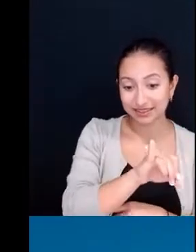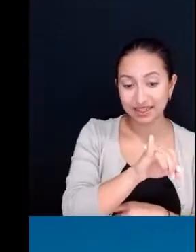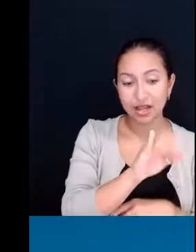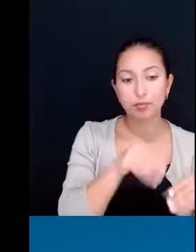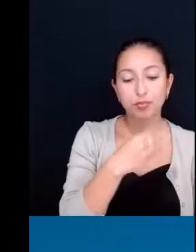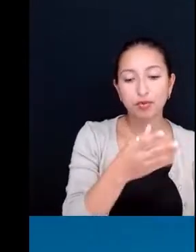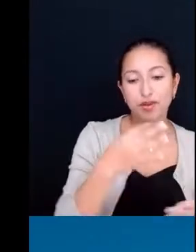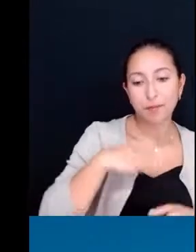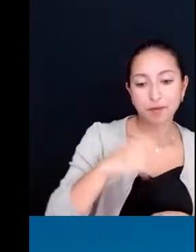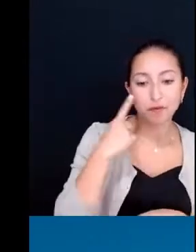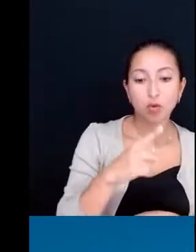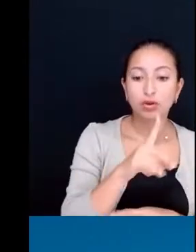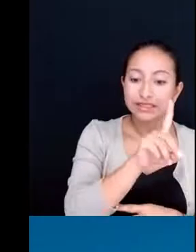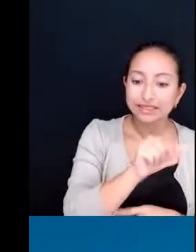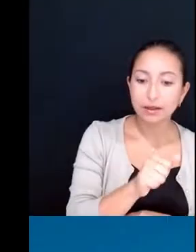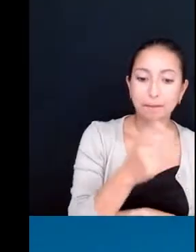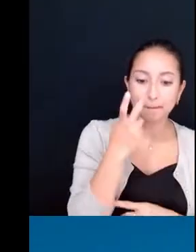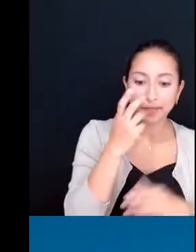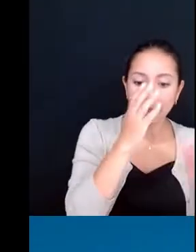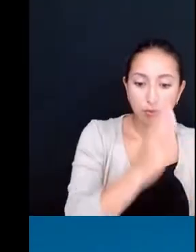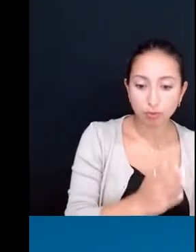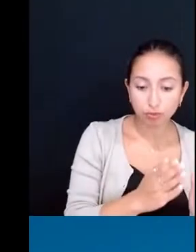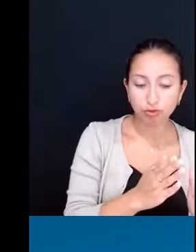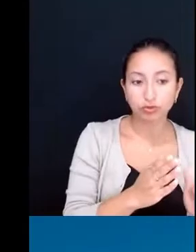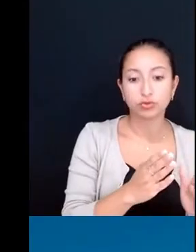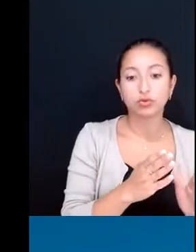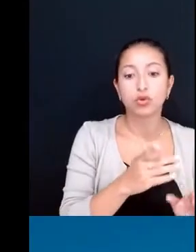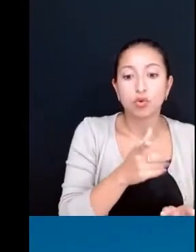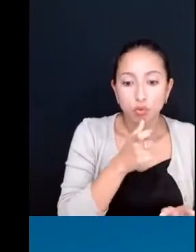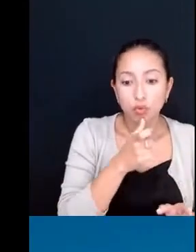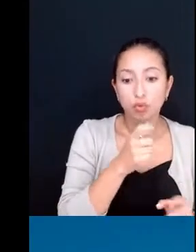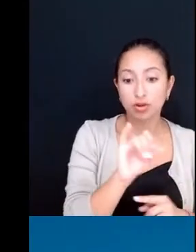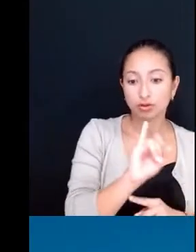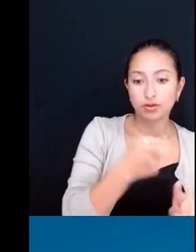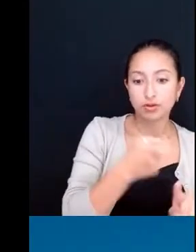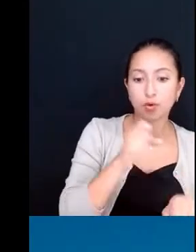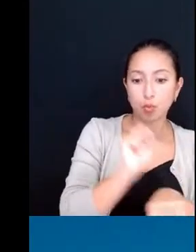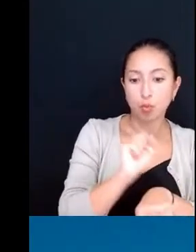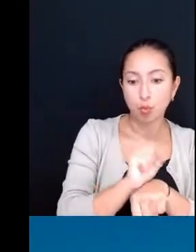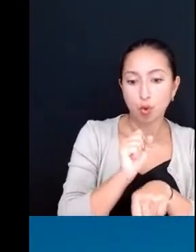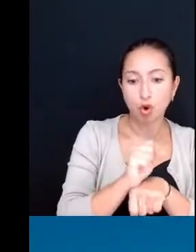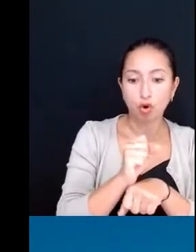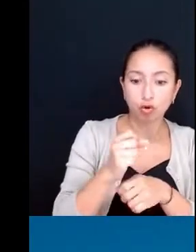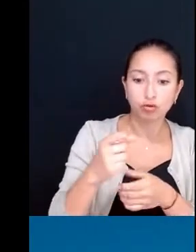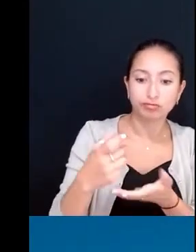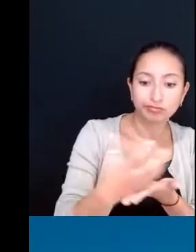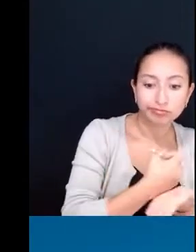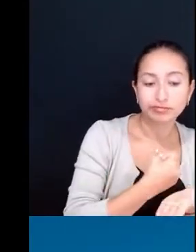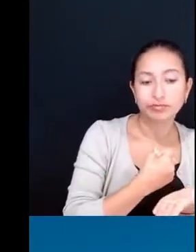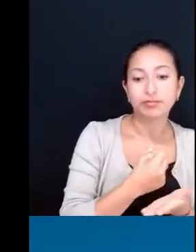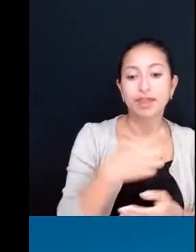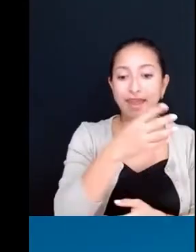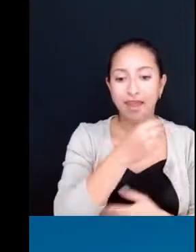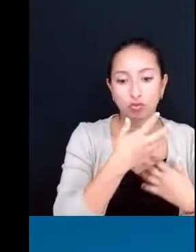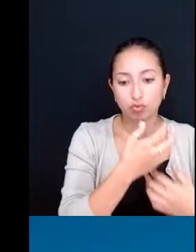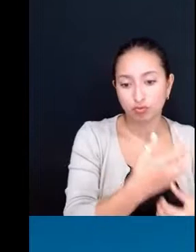or blind persons who are insured by workers' contributions to the Social Security Trust Fund. These